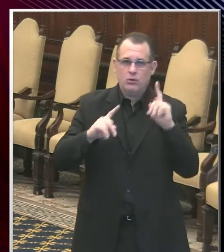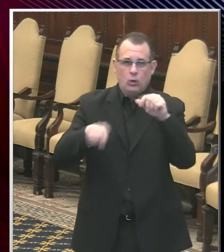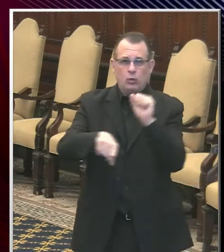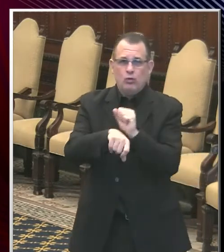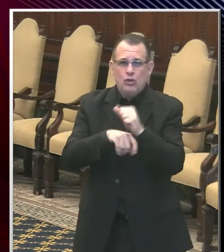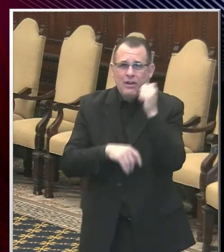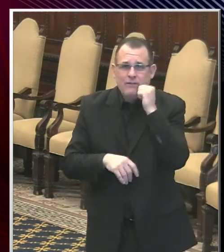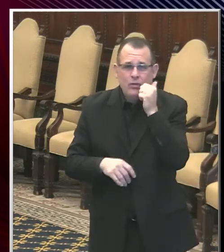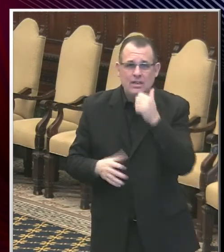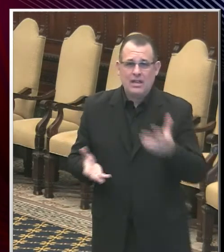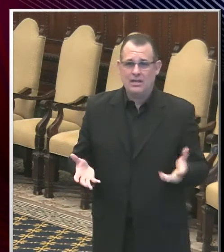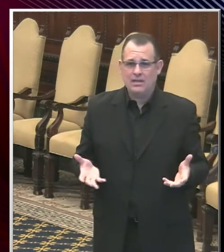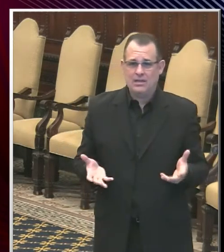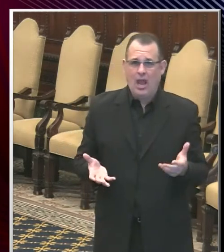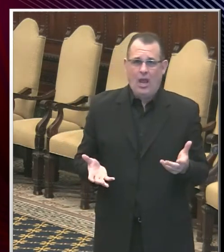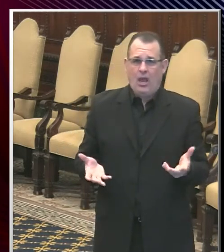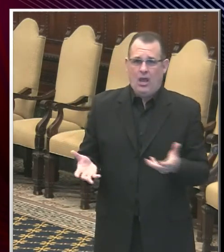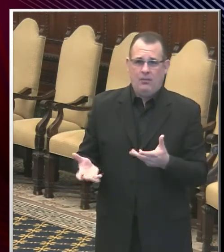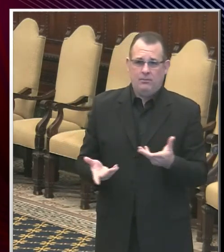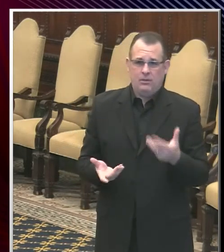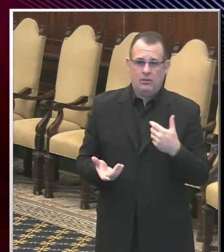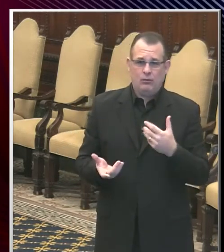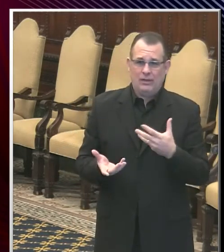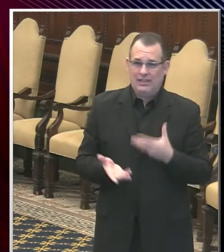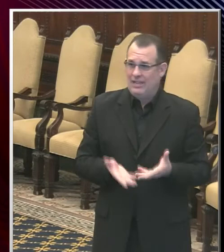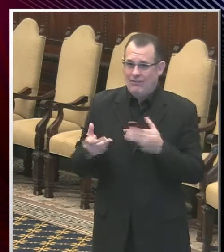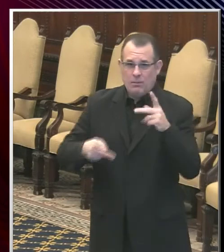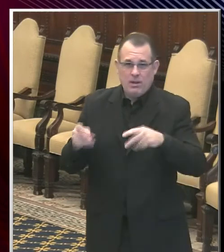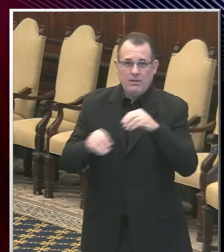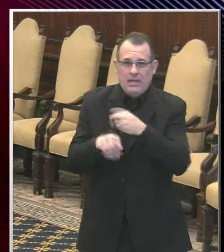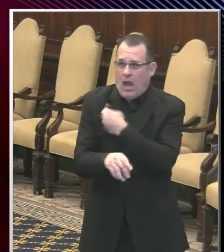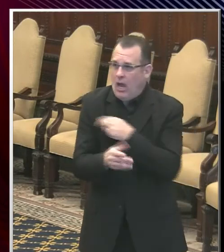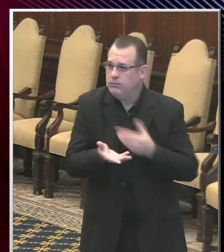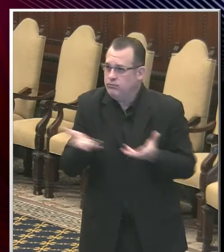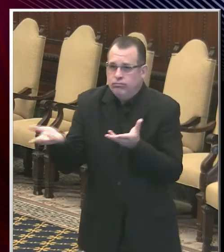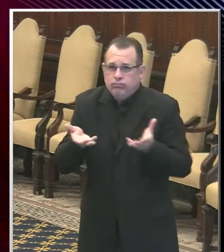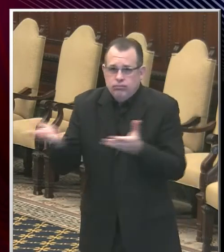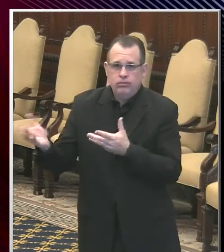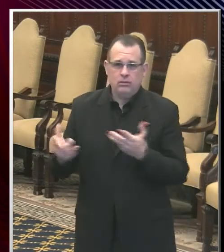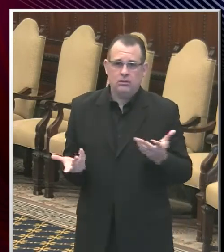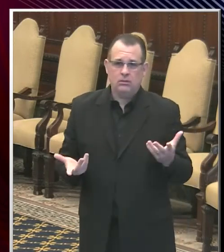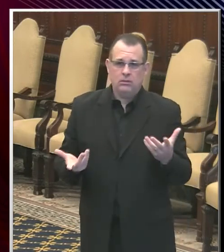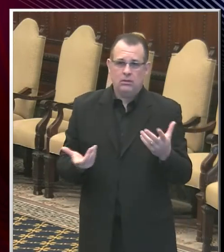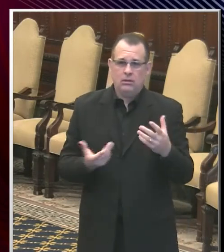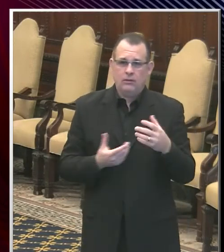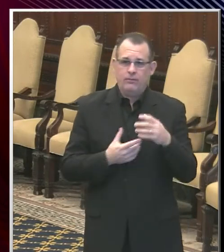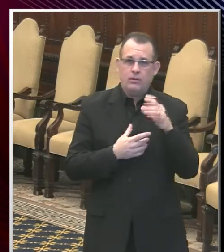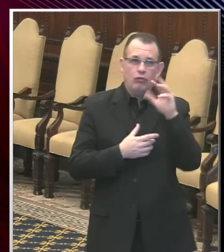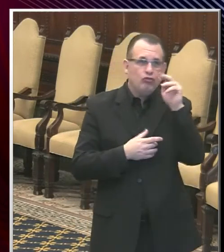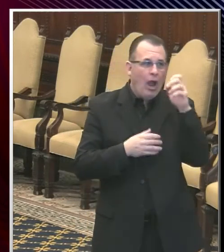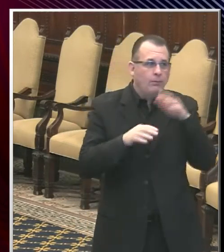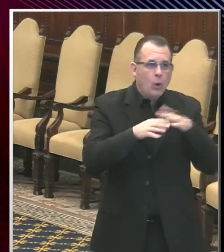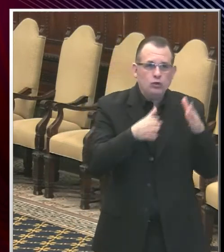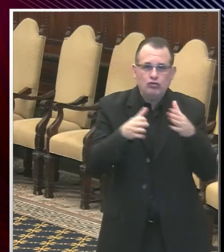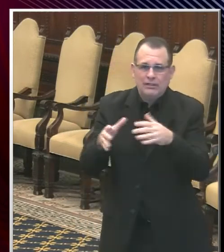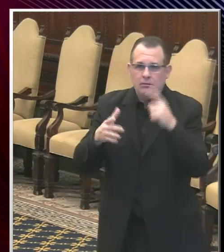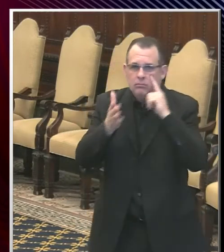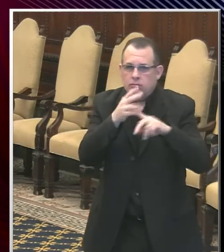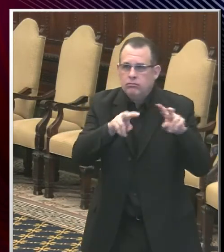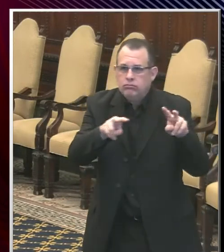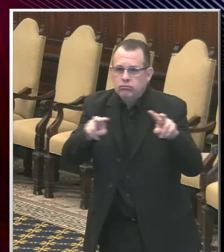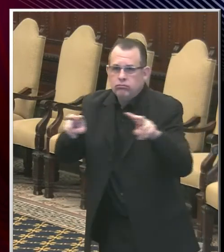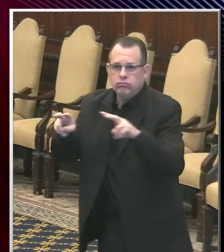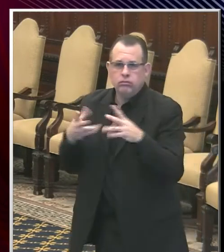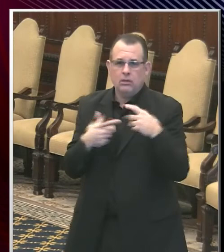day and to carry people's, into hospitals, and deal with crime on the streets, and to deal with even the stuff like trash